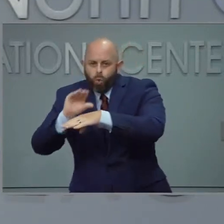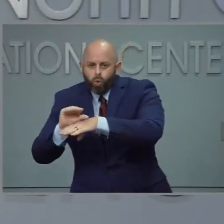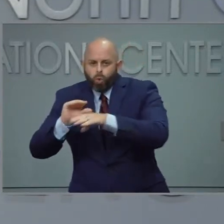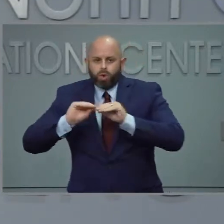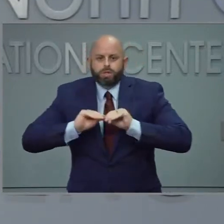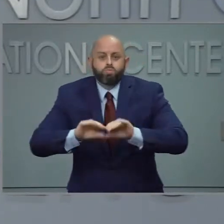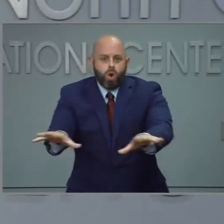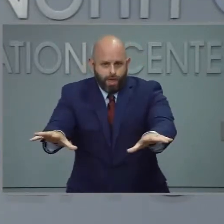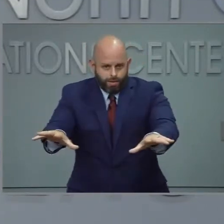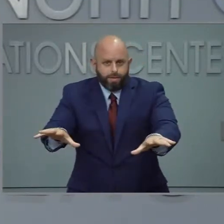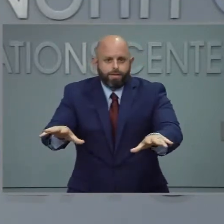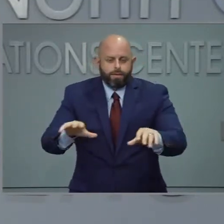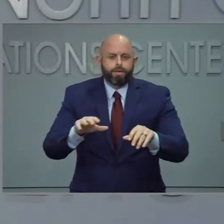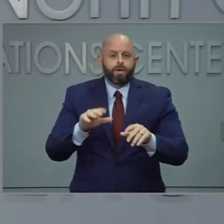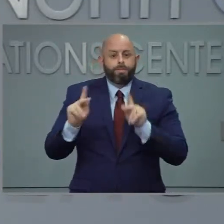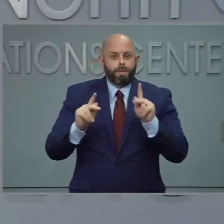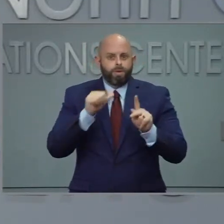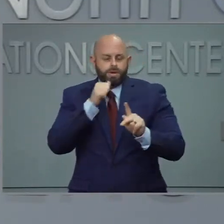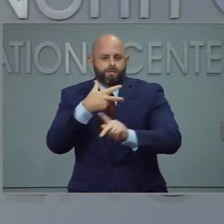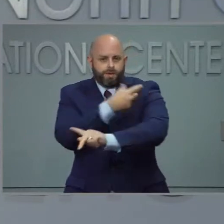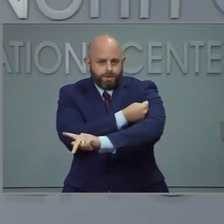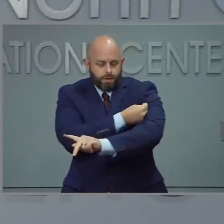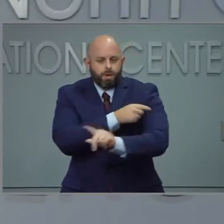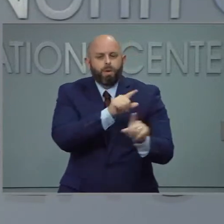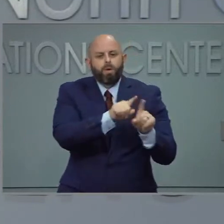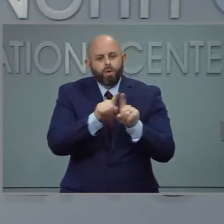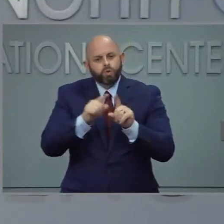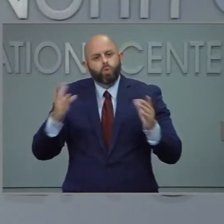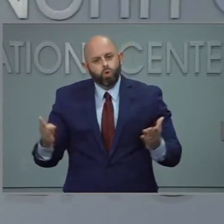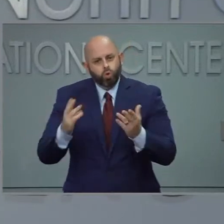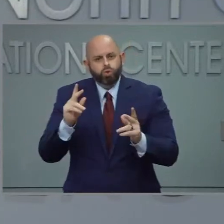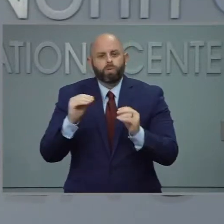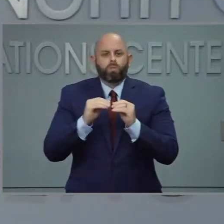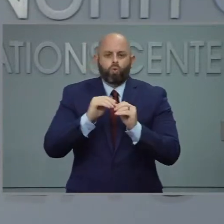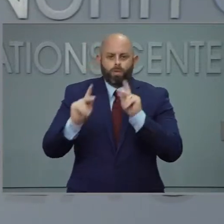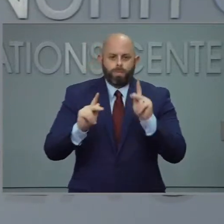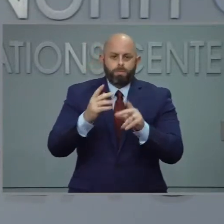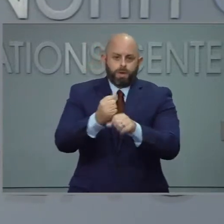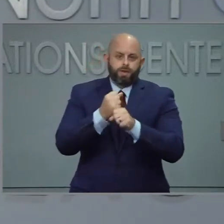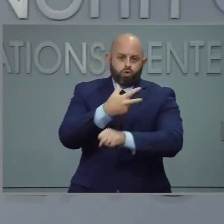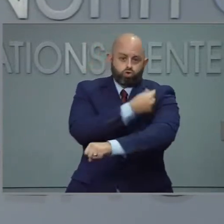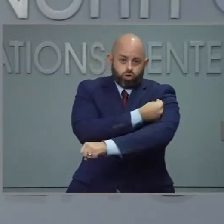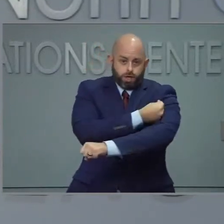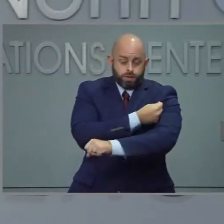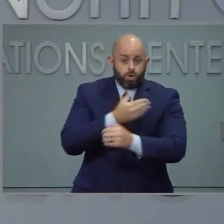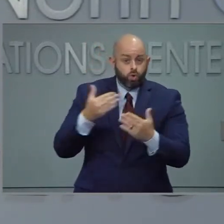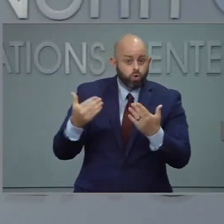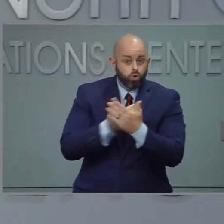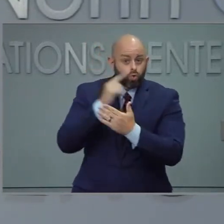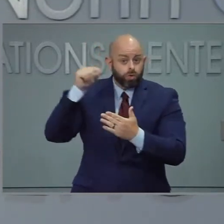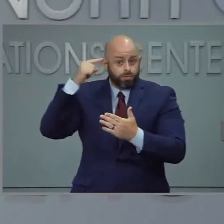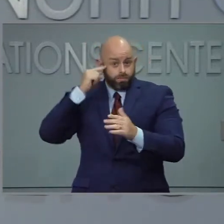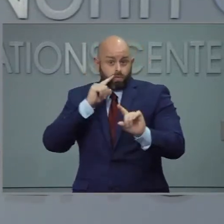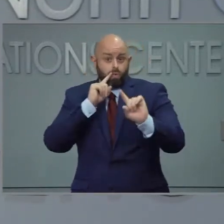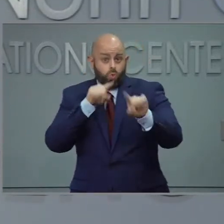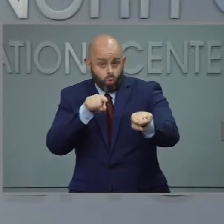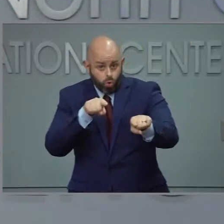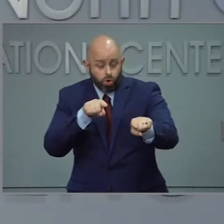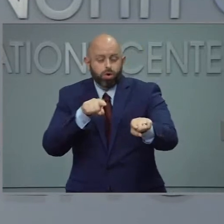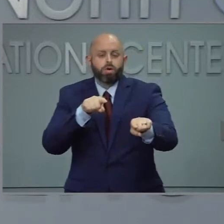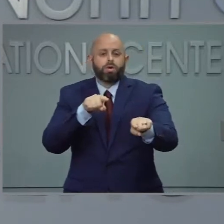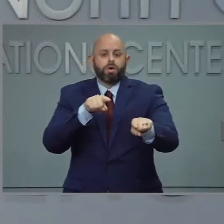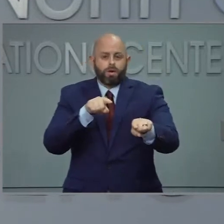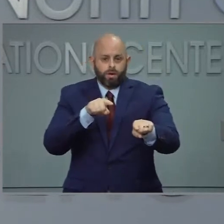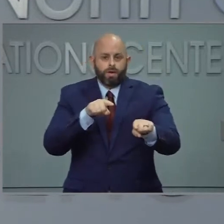unvaccinated and encouraging more people to get their shots. This order directs state